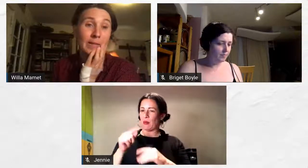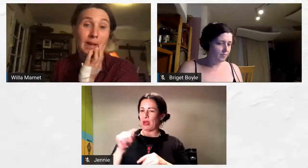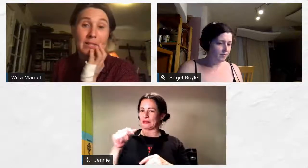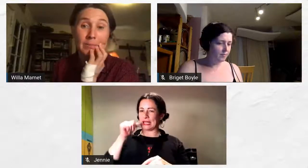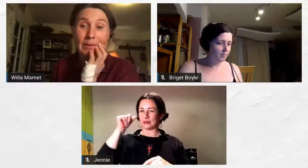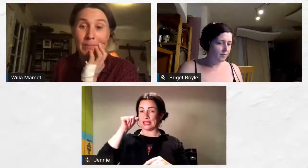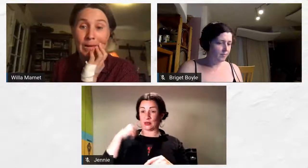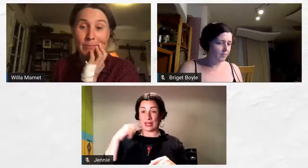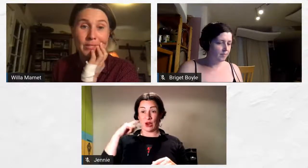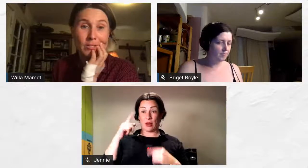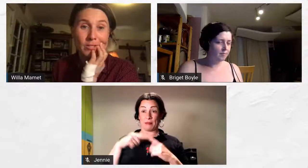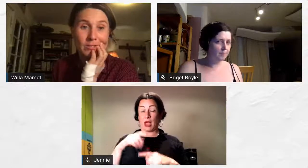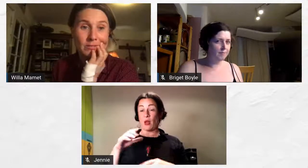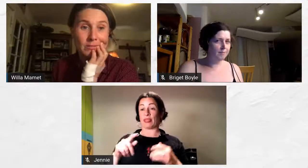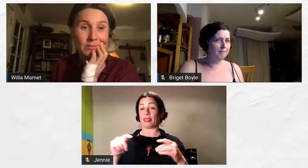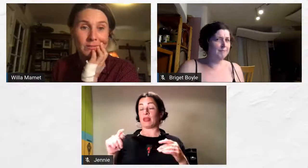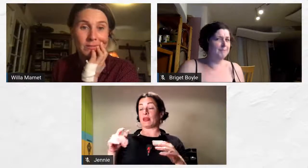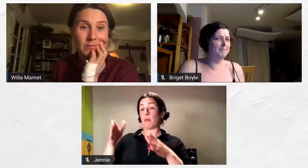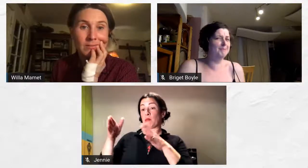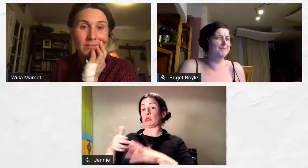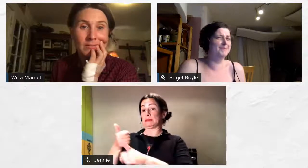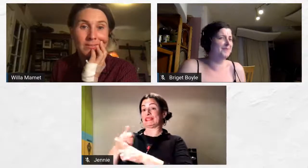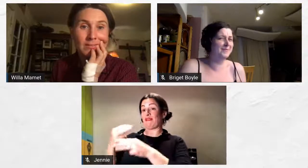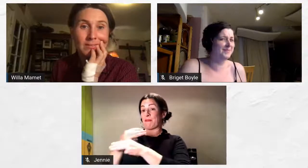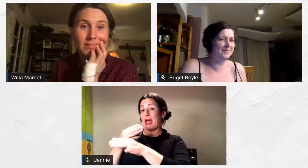you hear about the constipated mathematician?